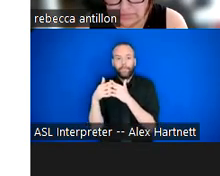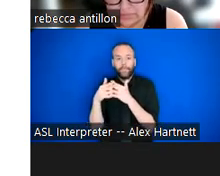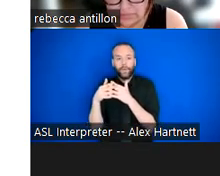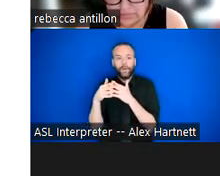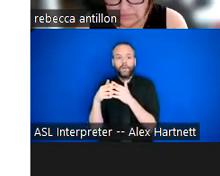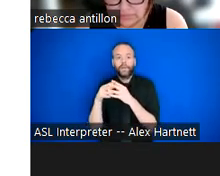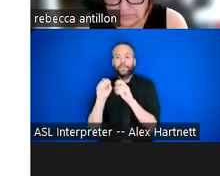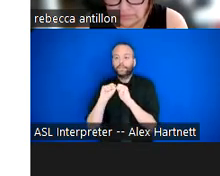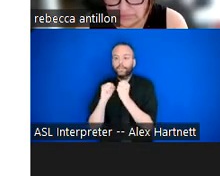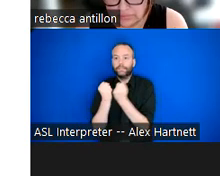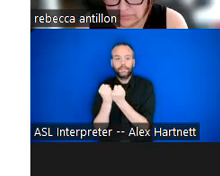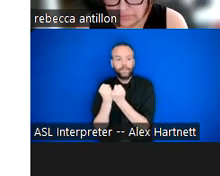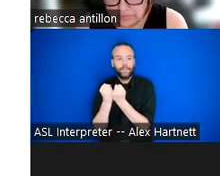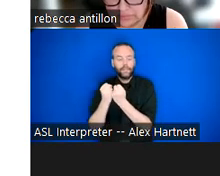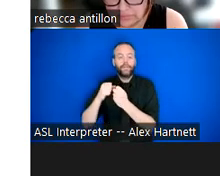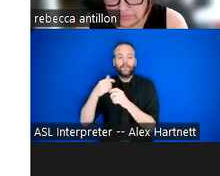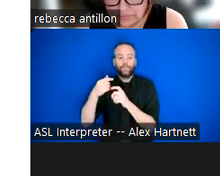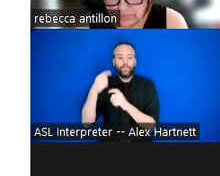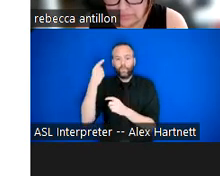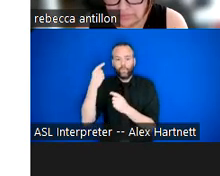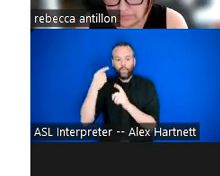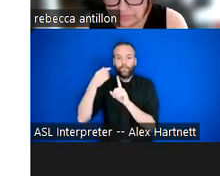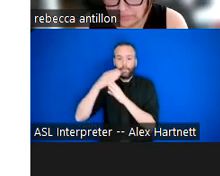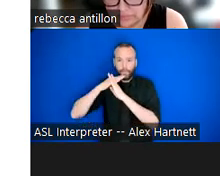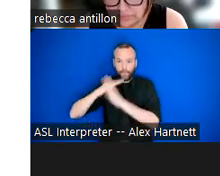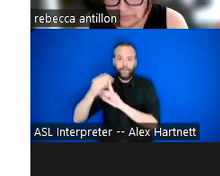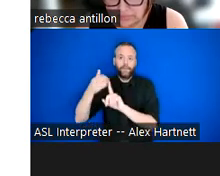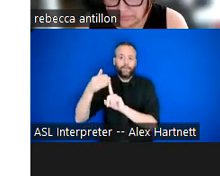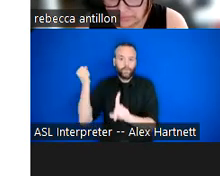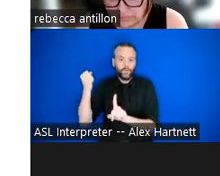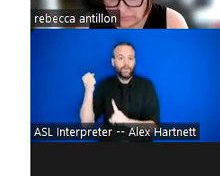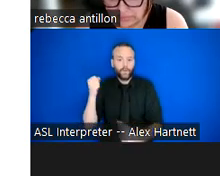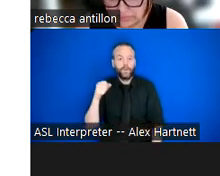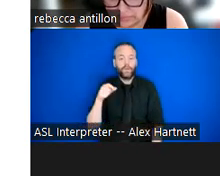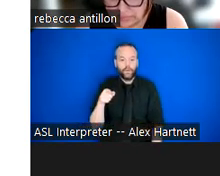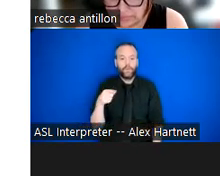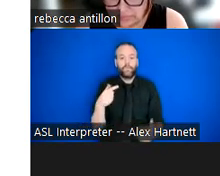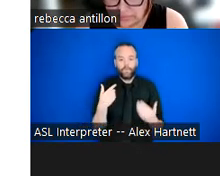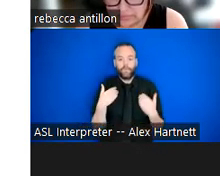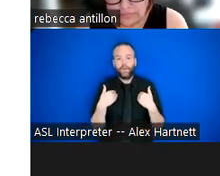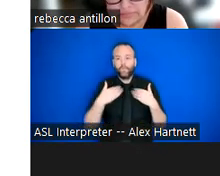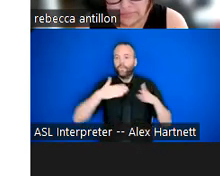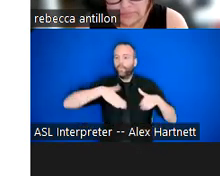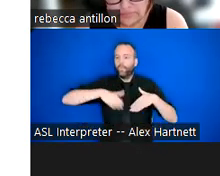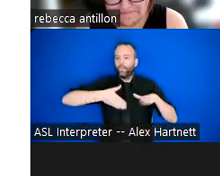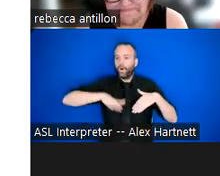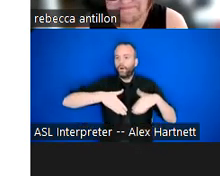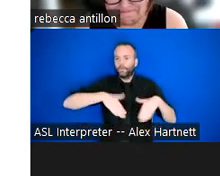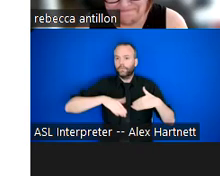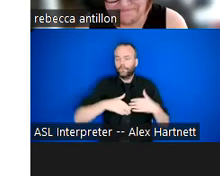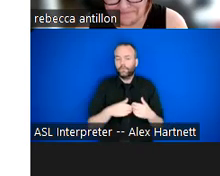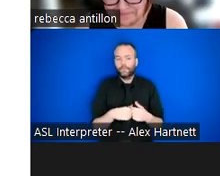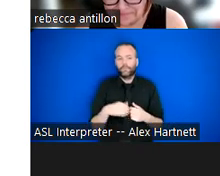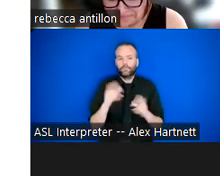Valley or Inland Empire Cities chapter to co-sponsor the Out of Darkness walks.